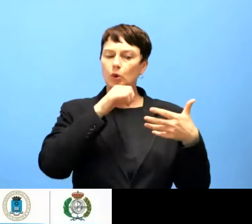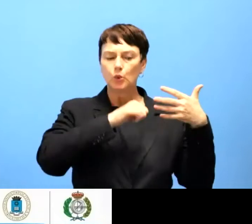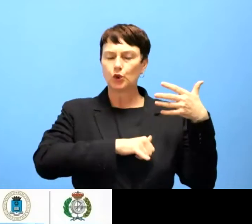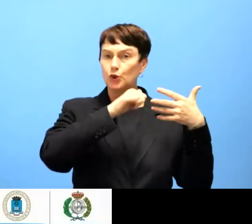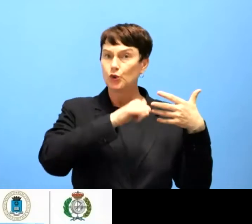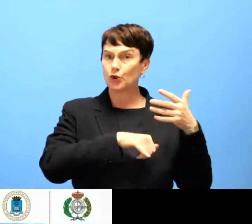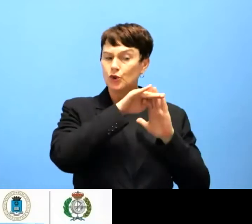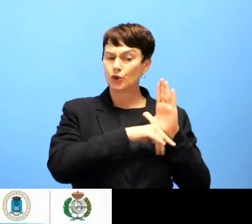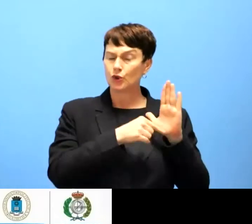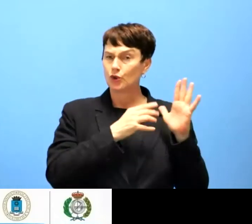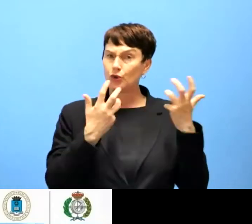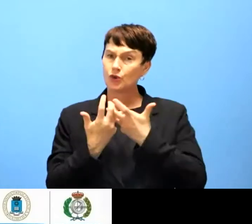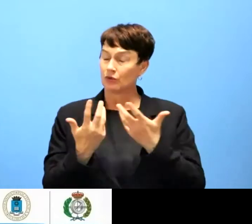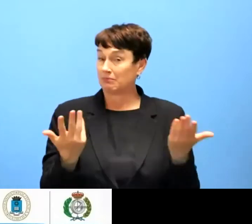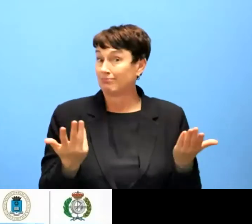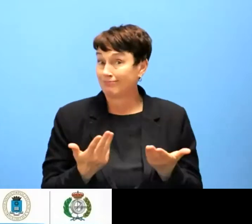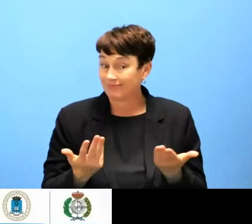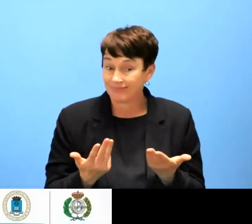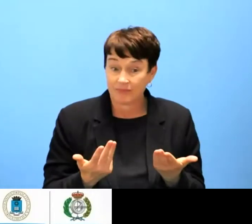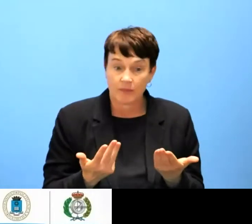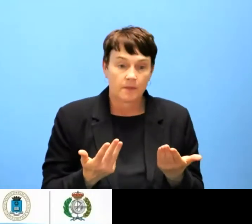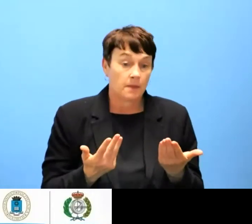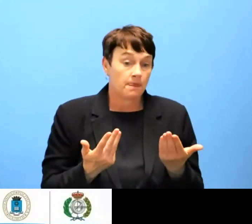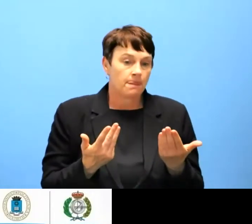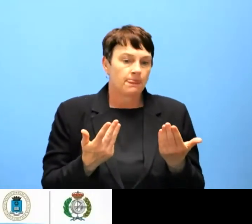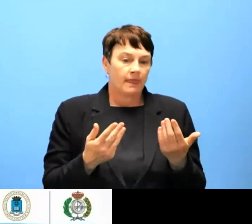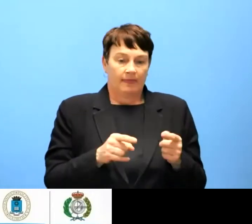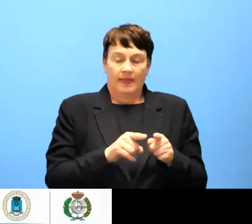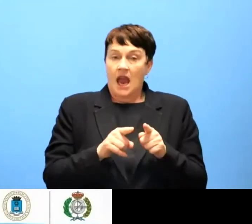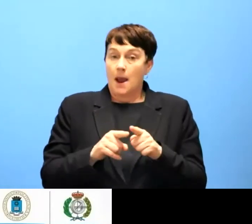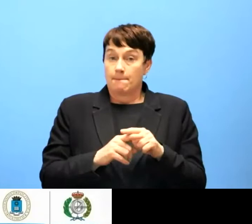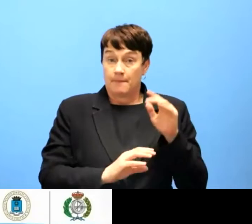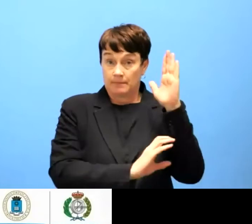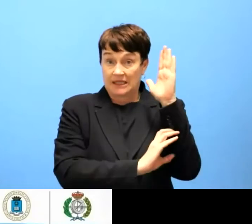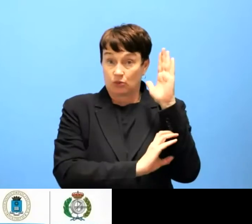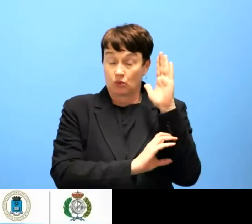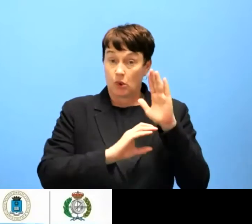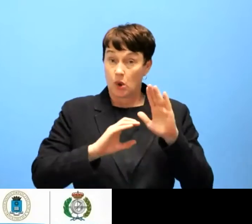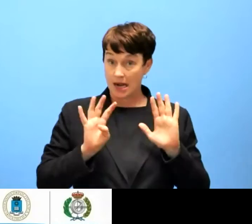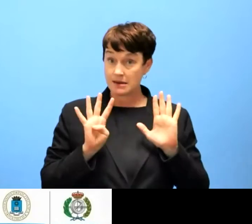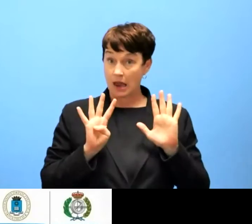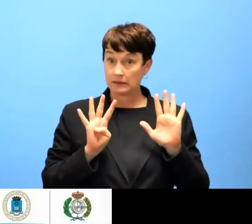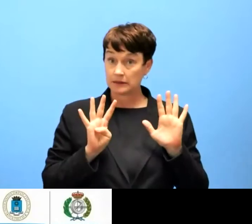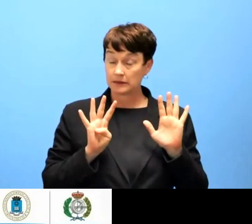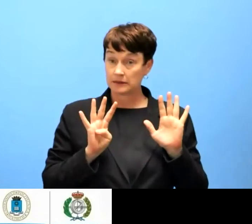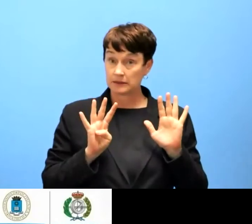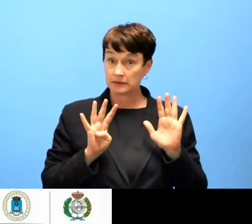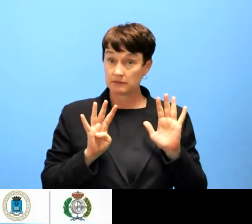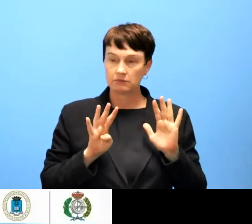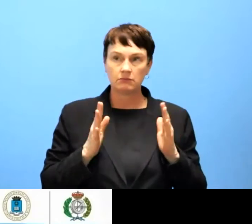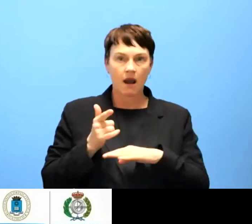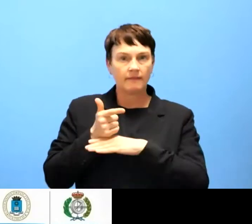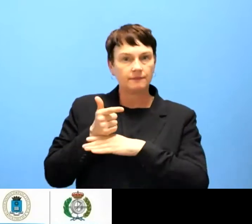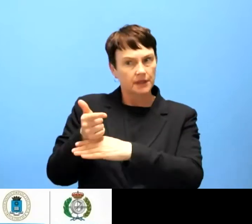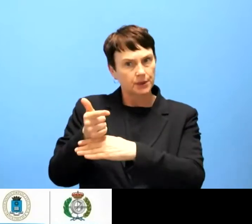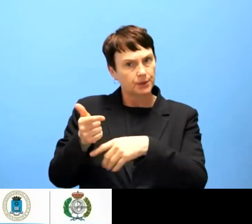WCAG, basically, the video player that is in those web pages has to meet